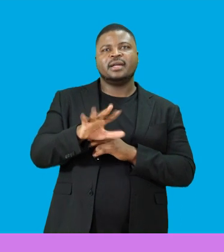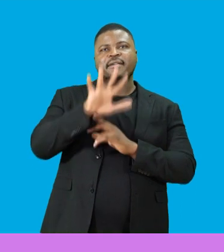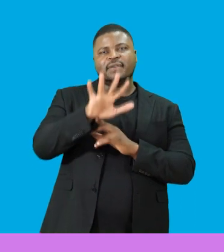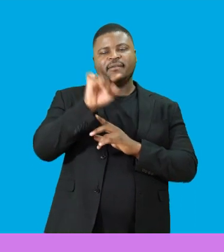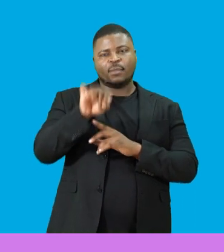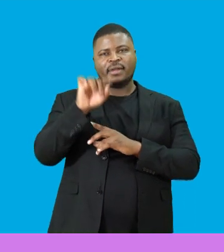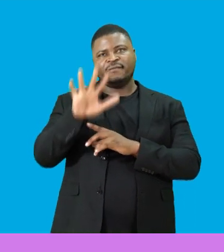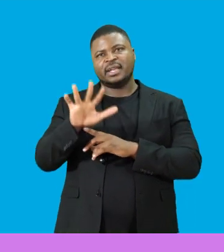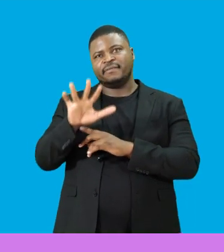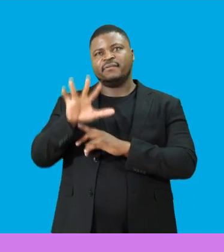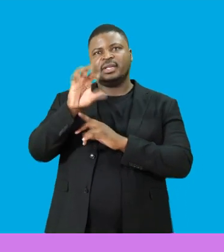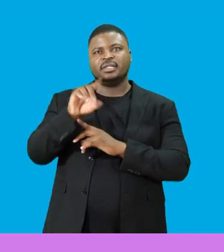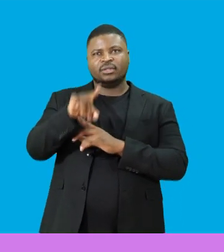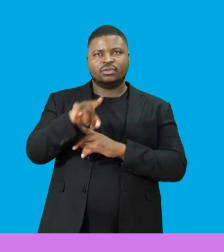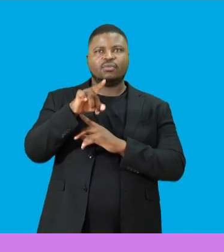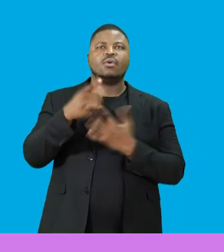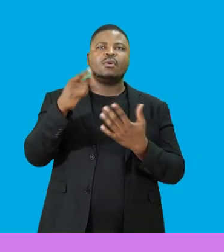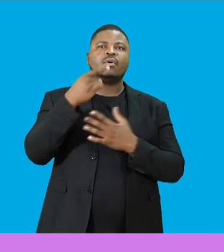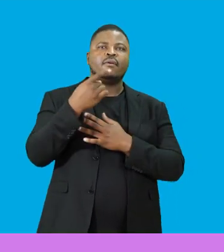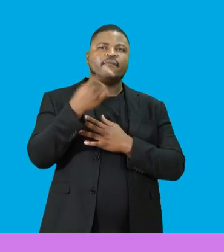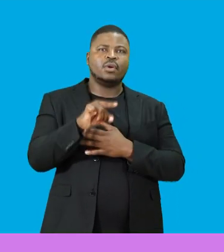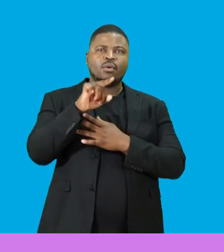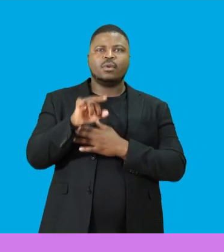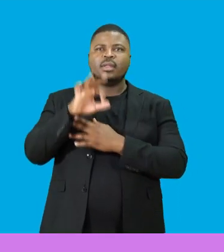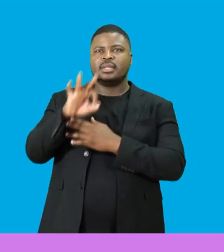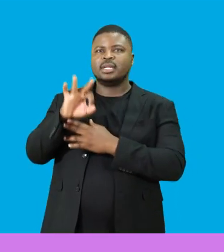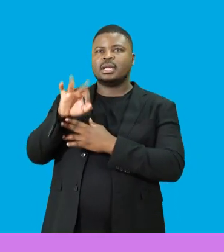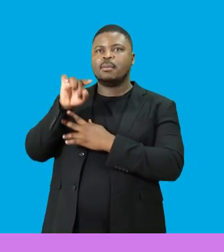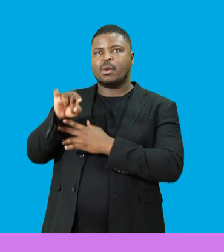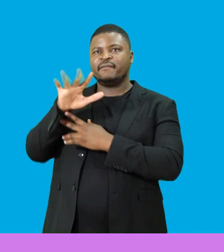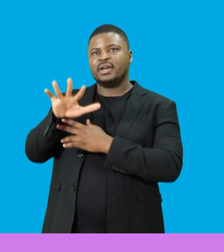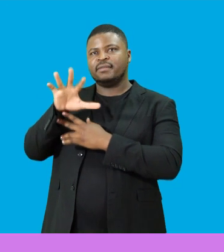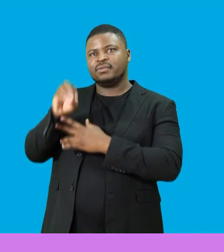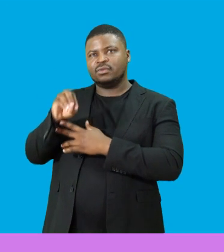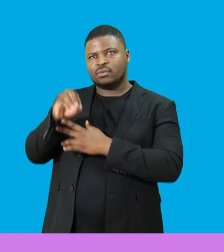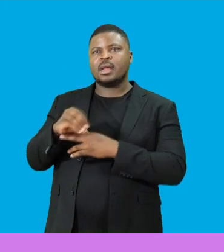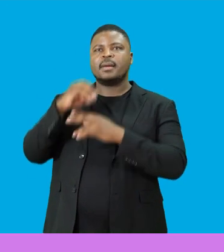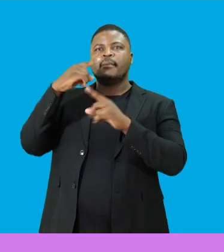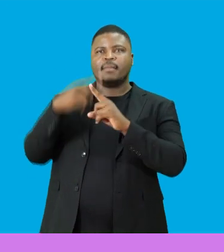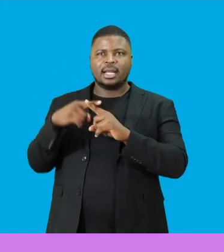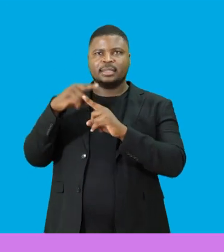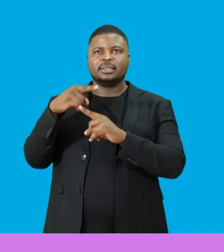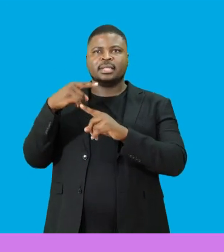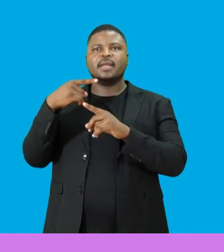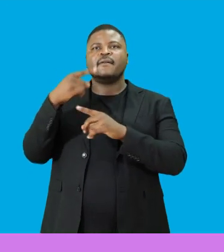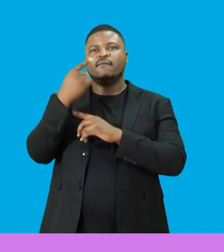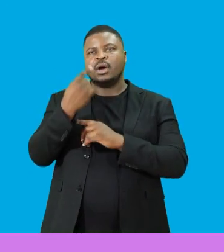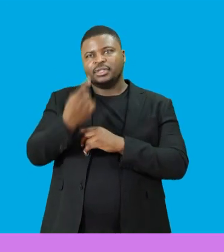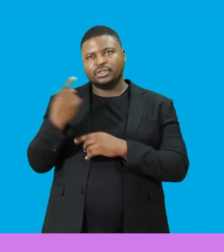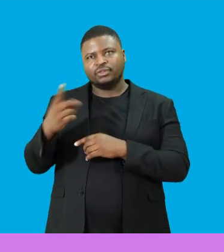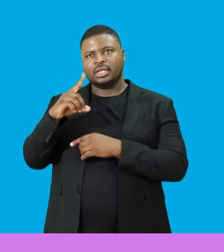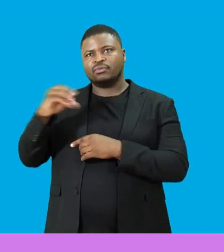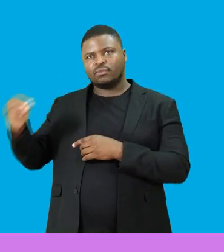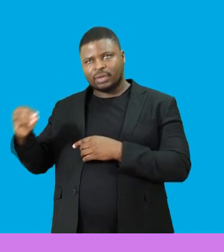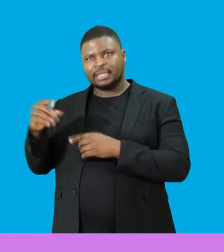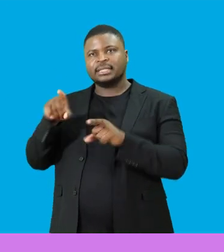plus 3 rand 50 per 100 rand or part thereof. When it says or part thereof, it means even if that amount does not